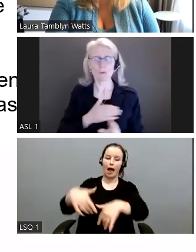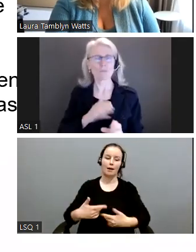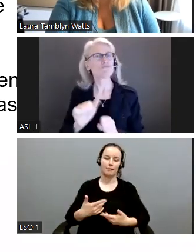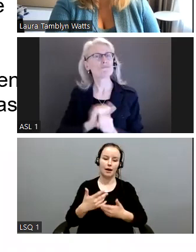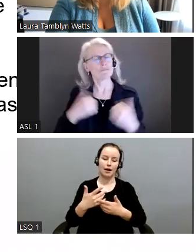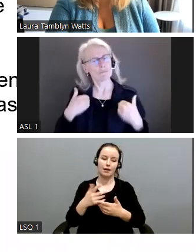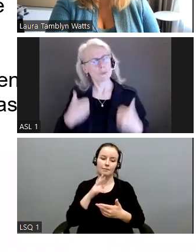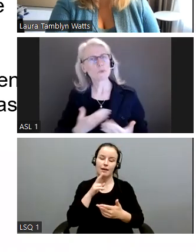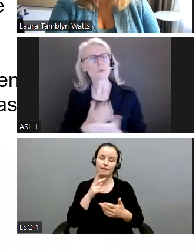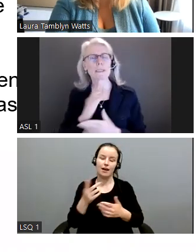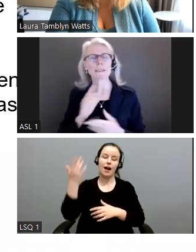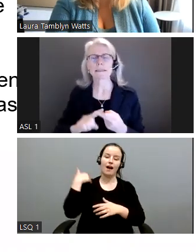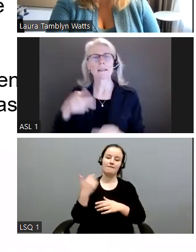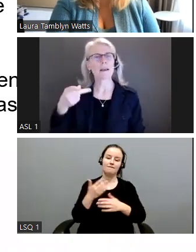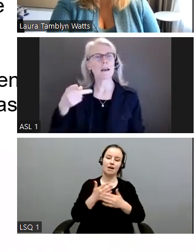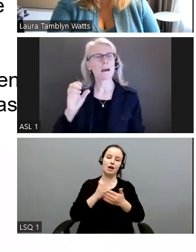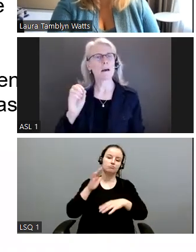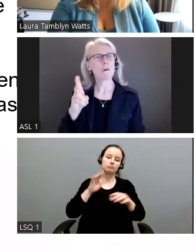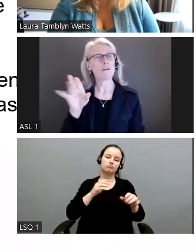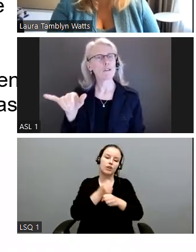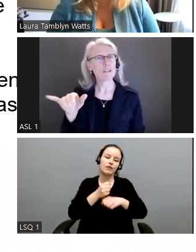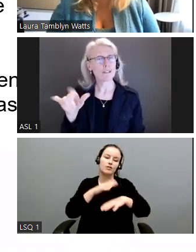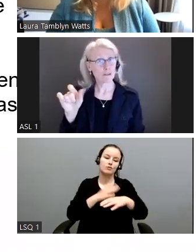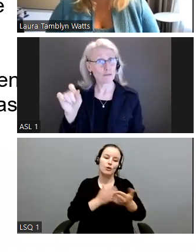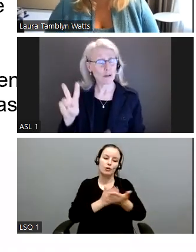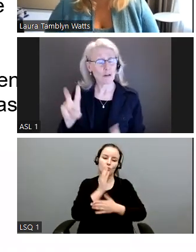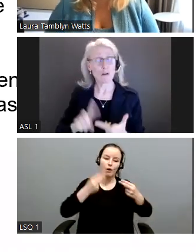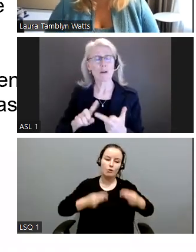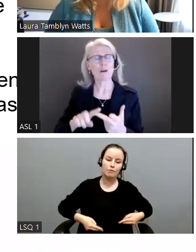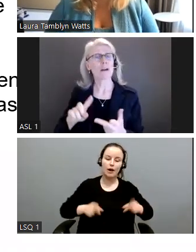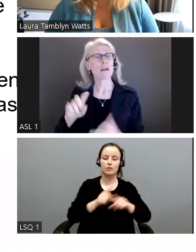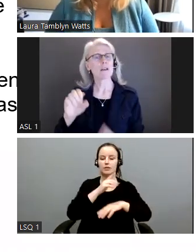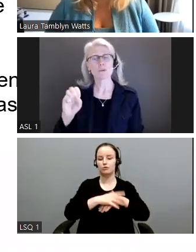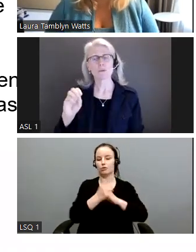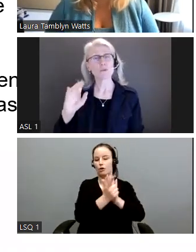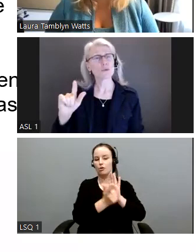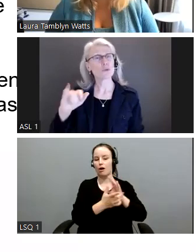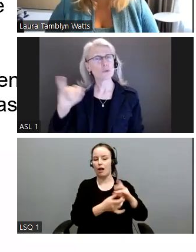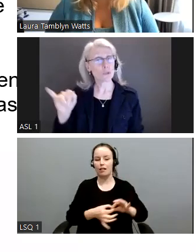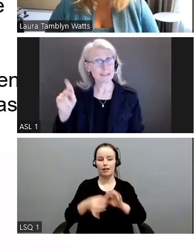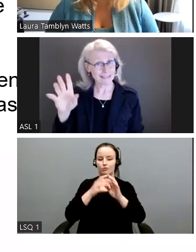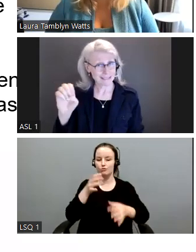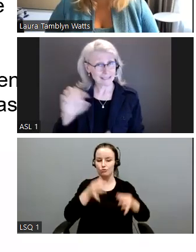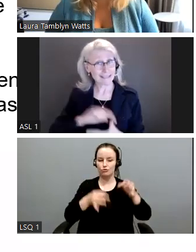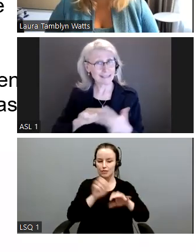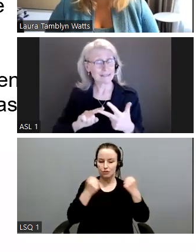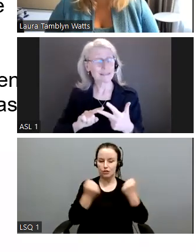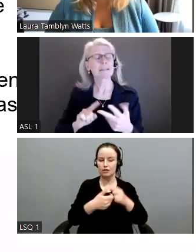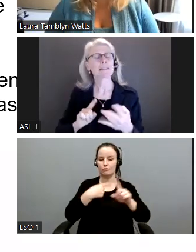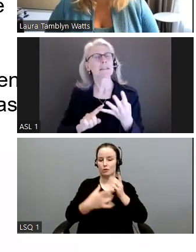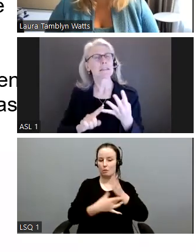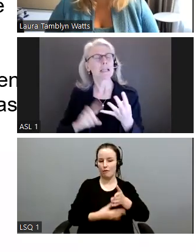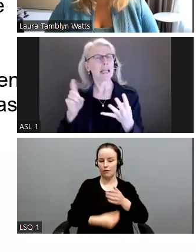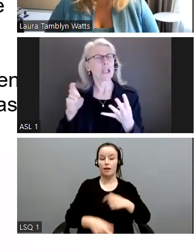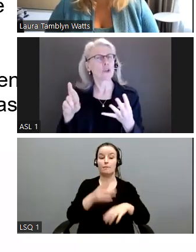and poverty law and social justice. And I discovered within elder law that there's just